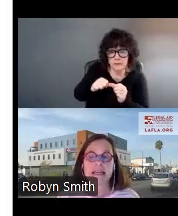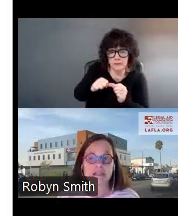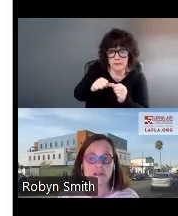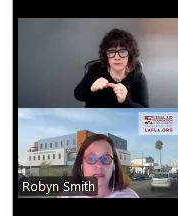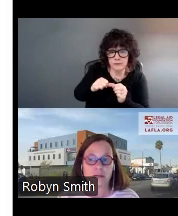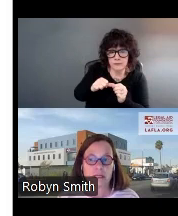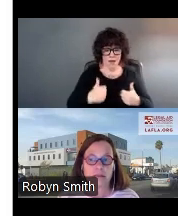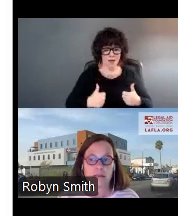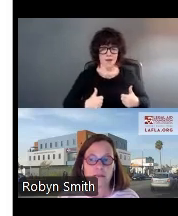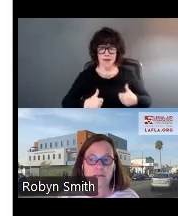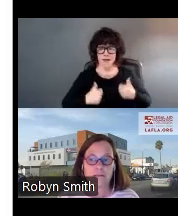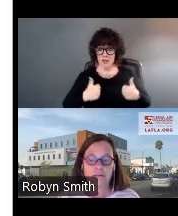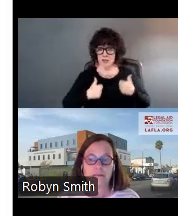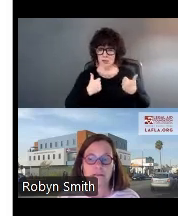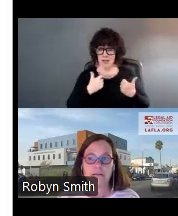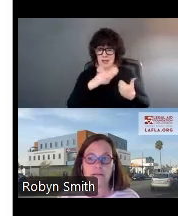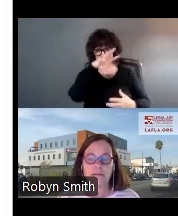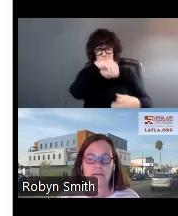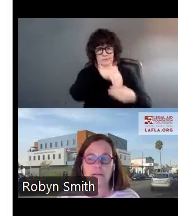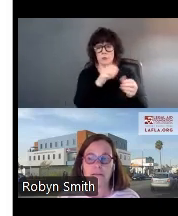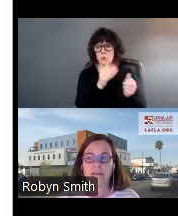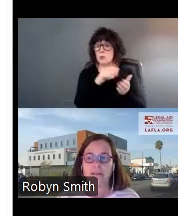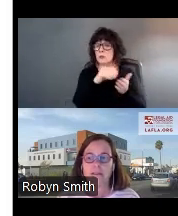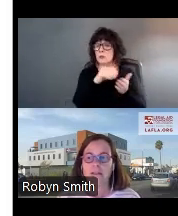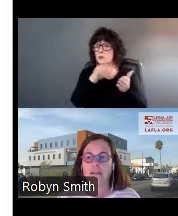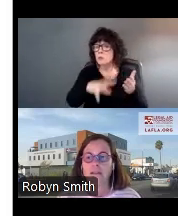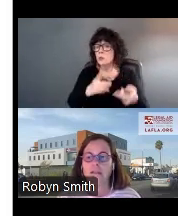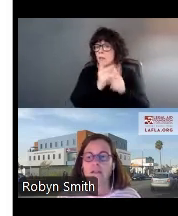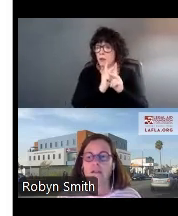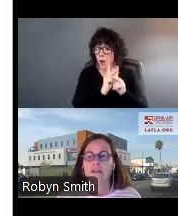designated disaster area,